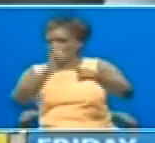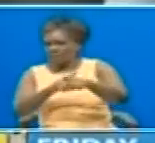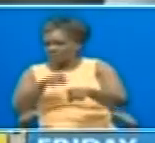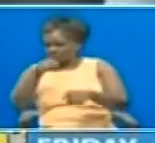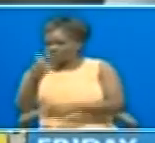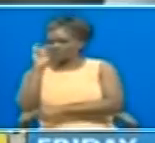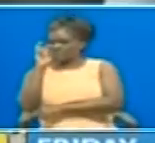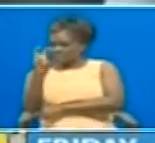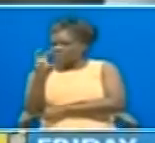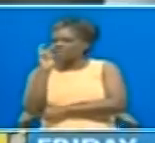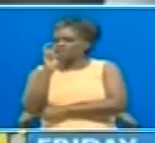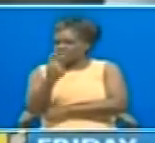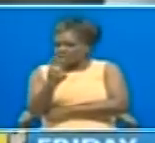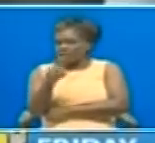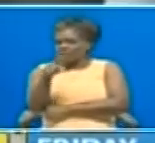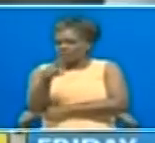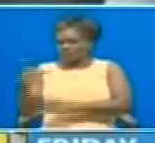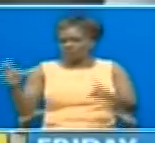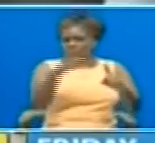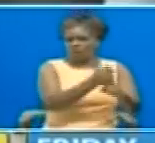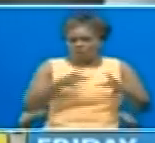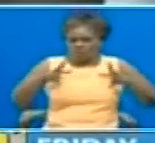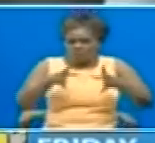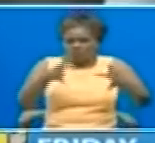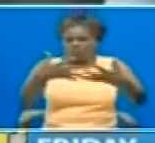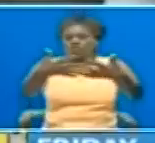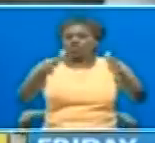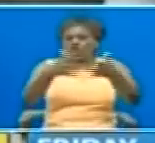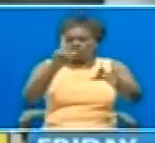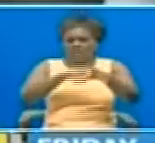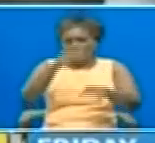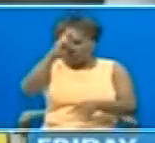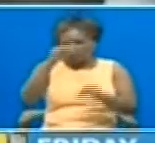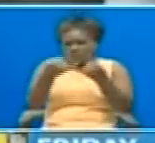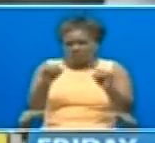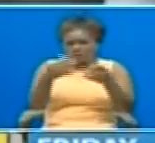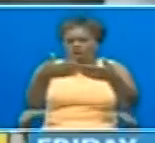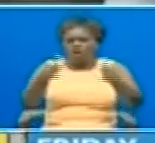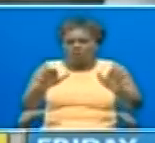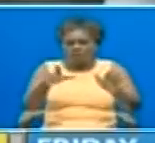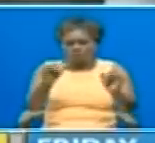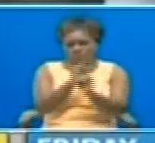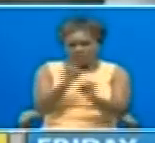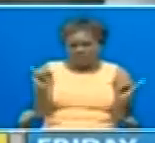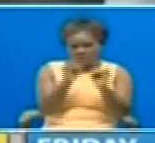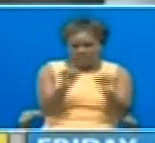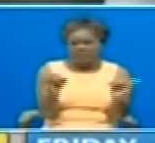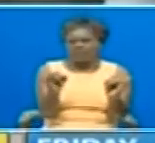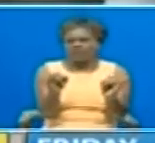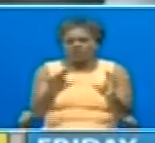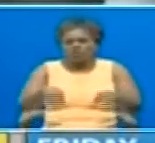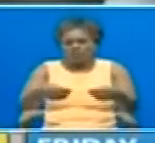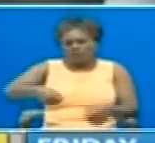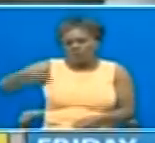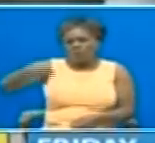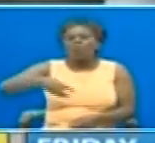they just ambushed the officer by pushing the door when the officer was trying to open for them to hand over a bucket of water